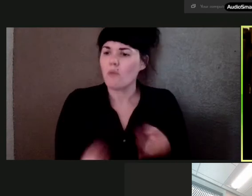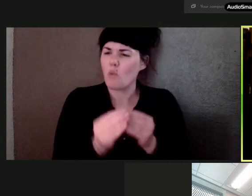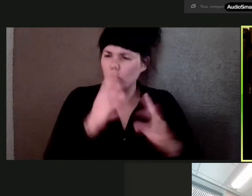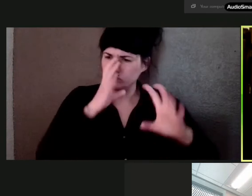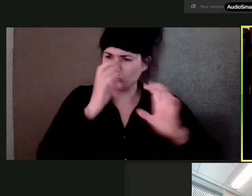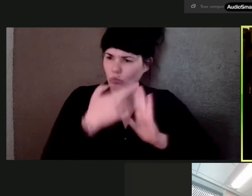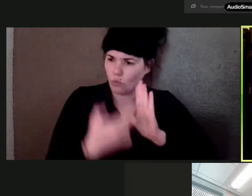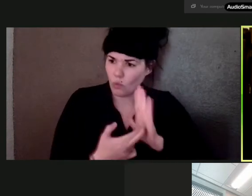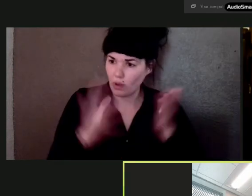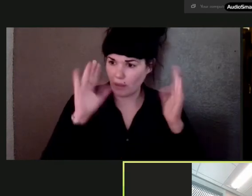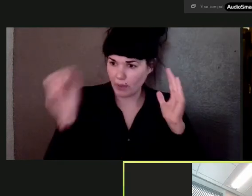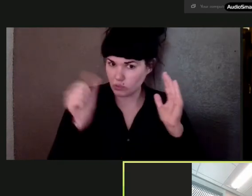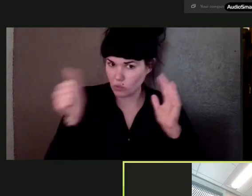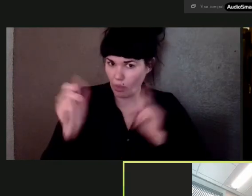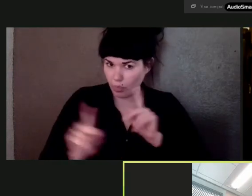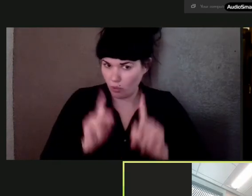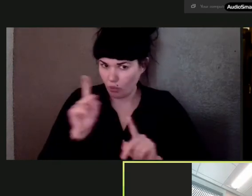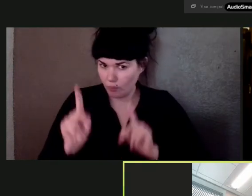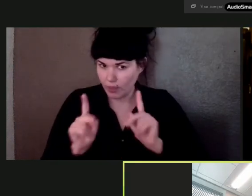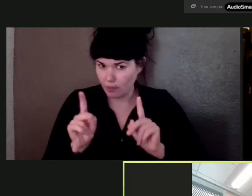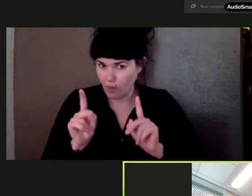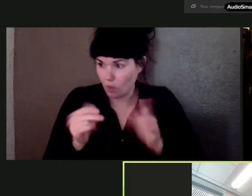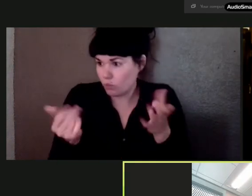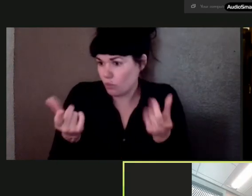I would go through the interactive.